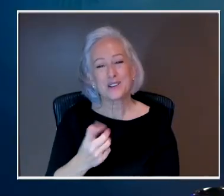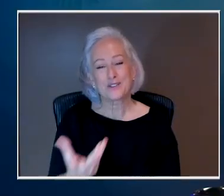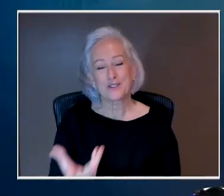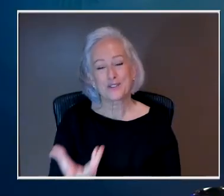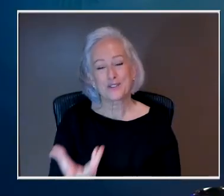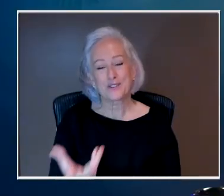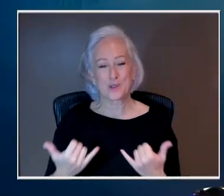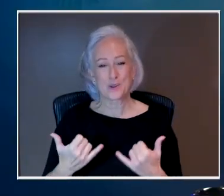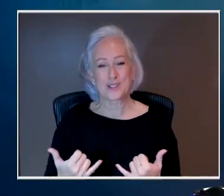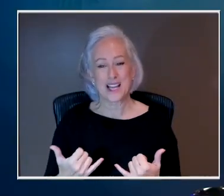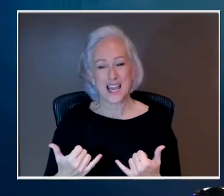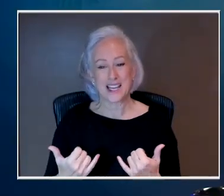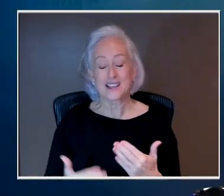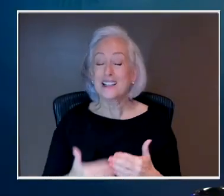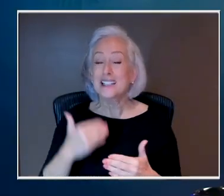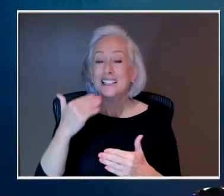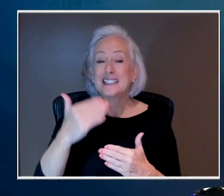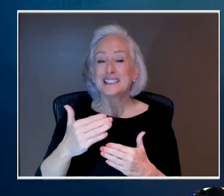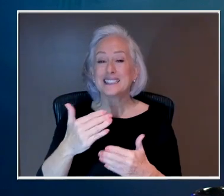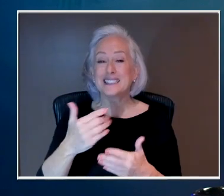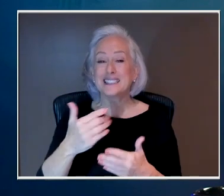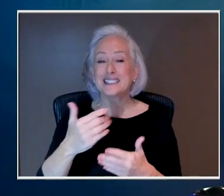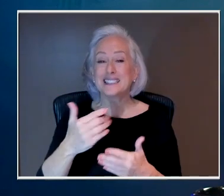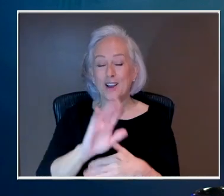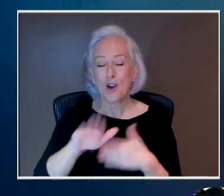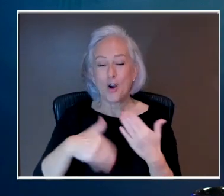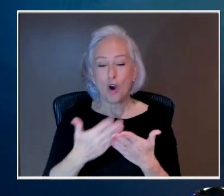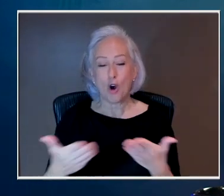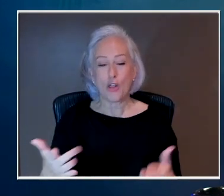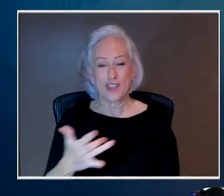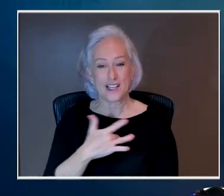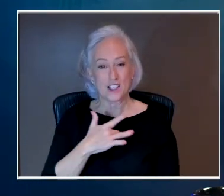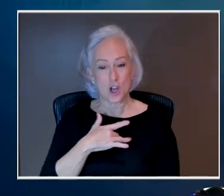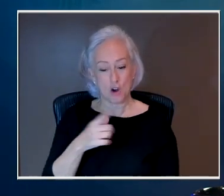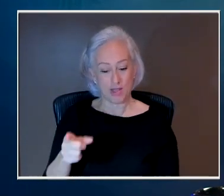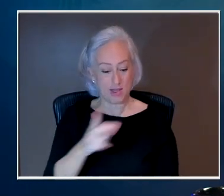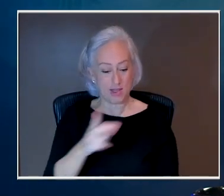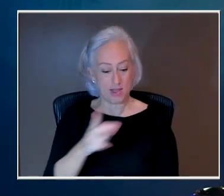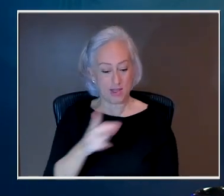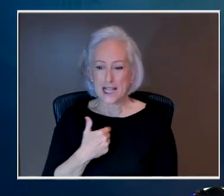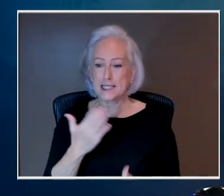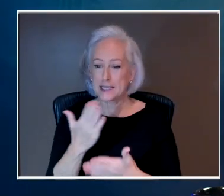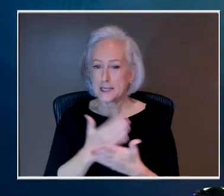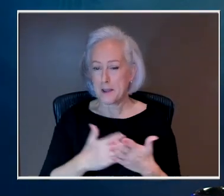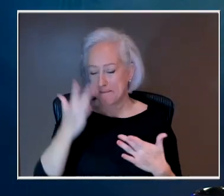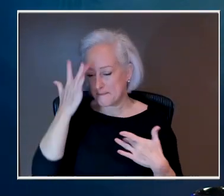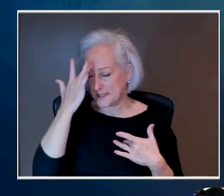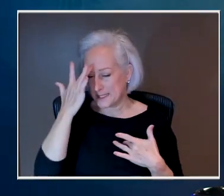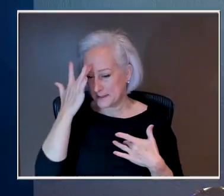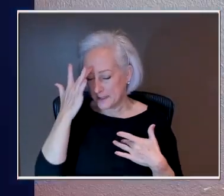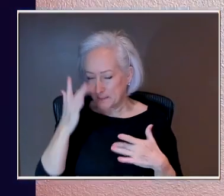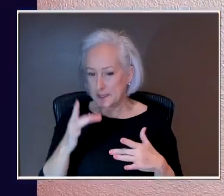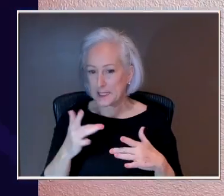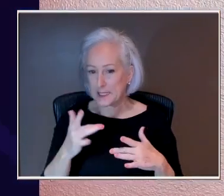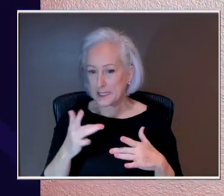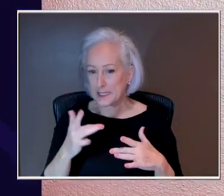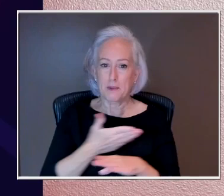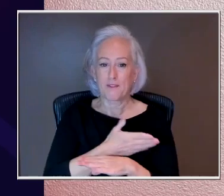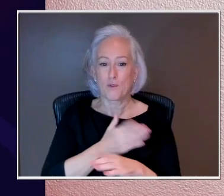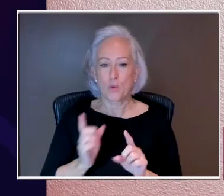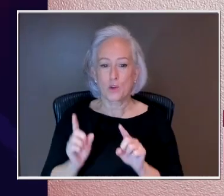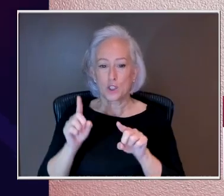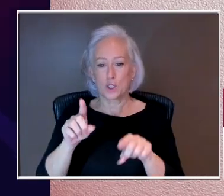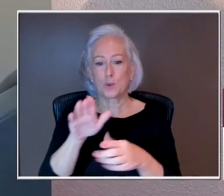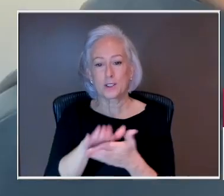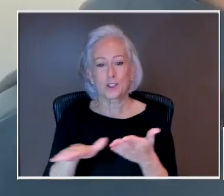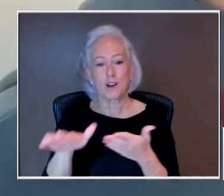Coming up next week on All Things Heart, this patient had concerning symptoms just days before she went to college. Among